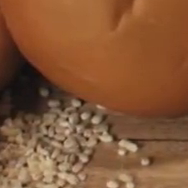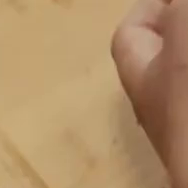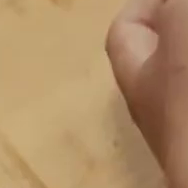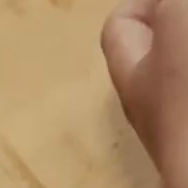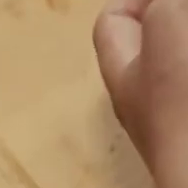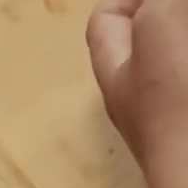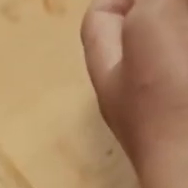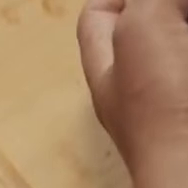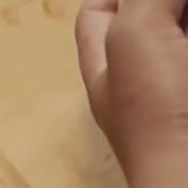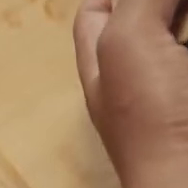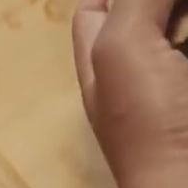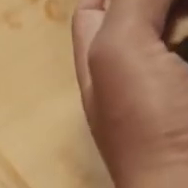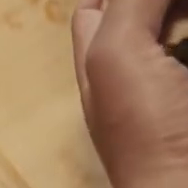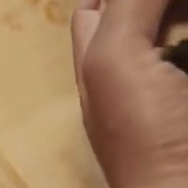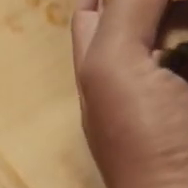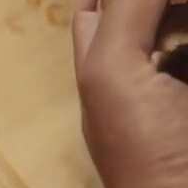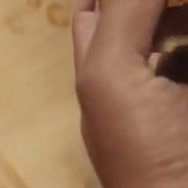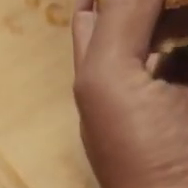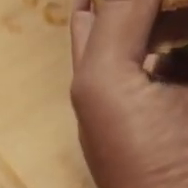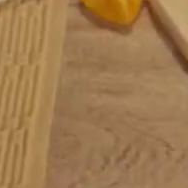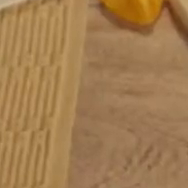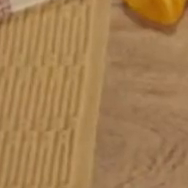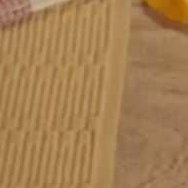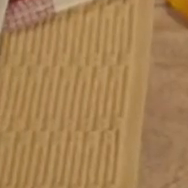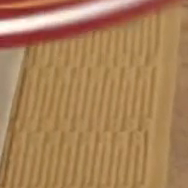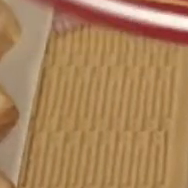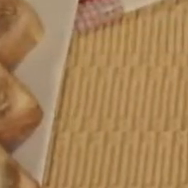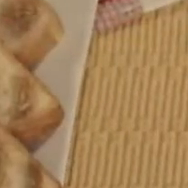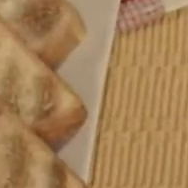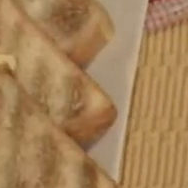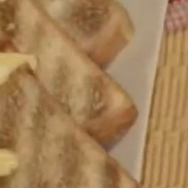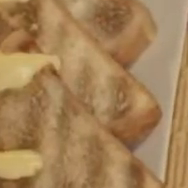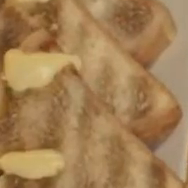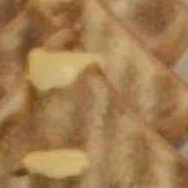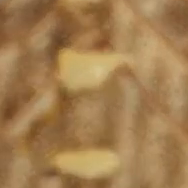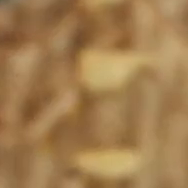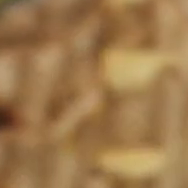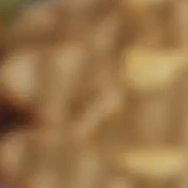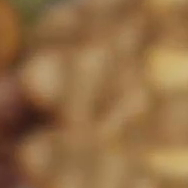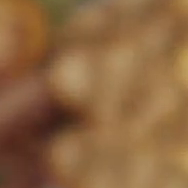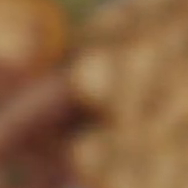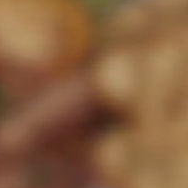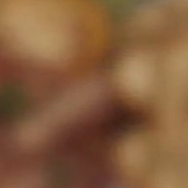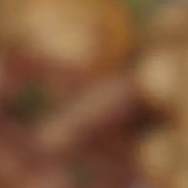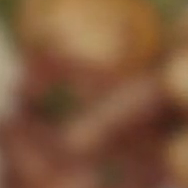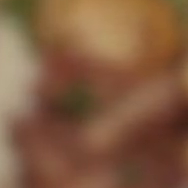of experience nourishing the nation, Linda's is the first name in bread.